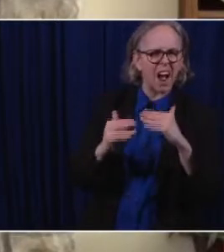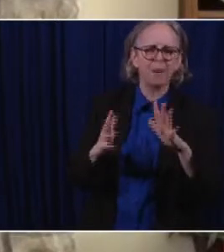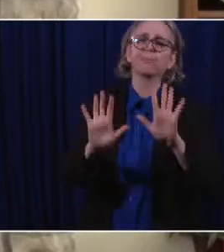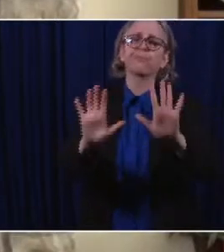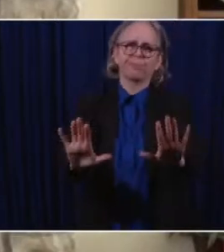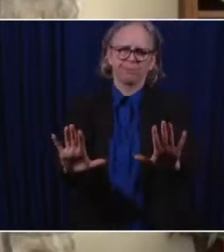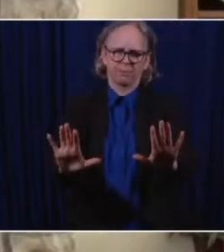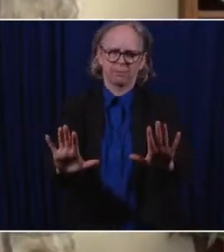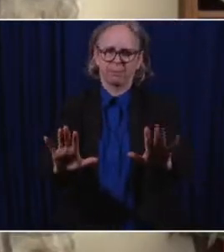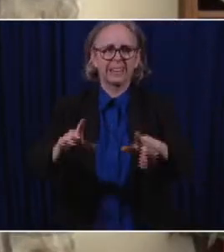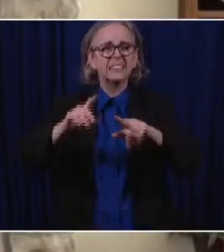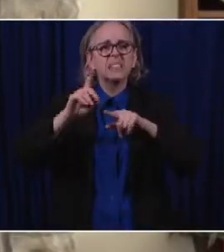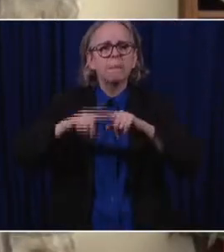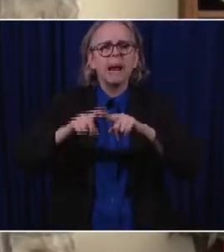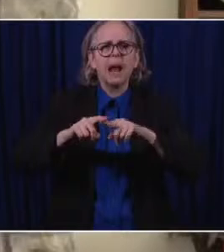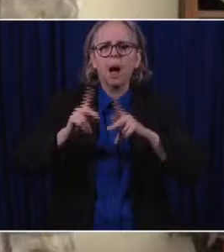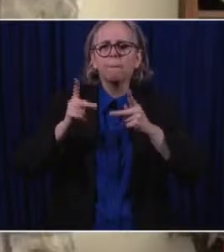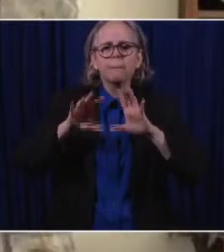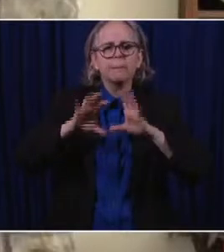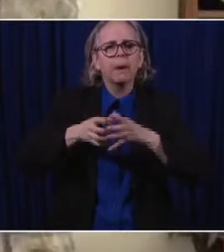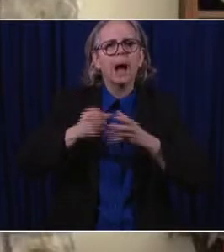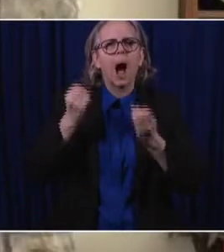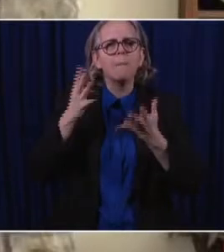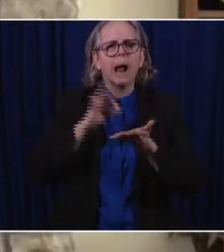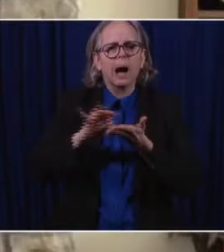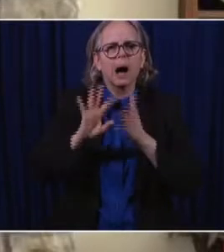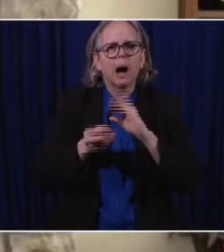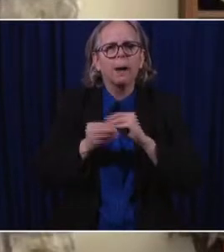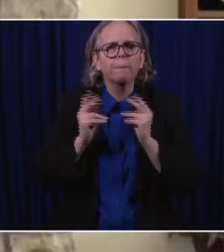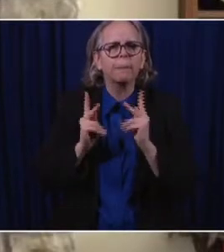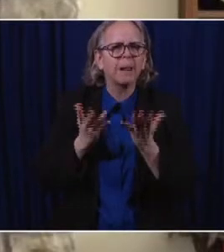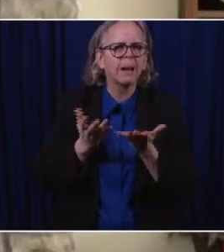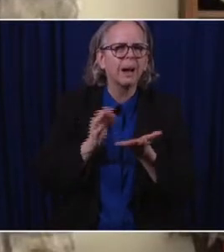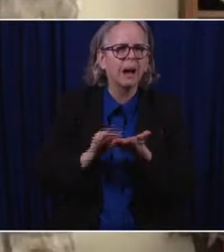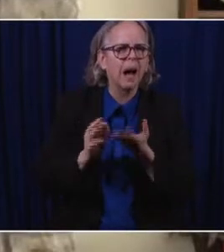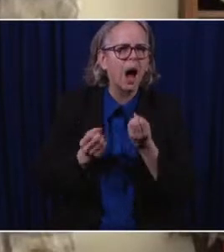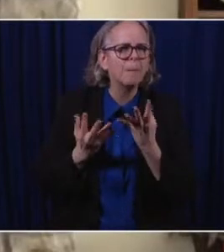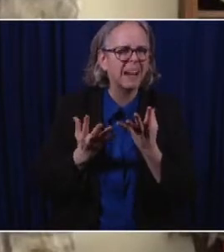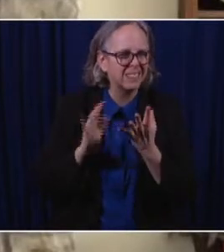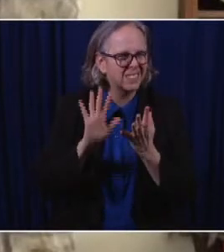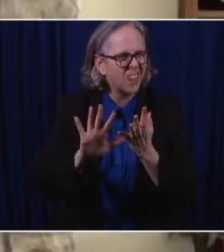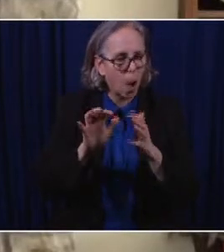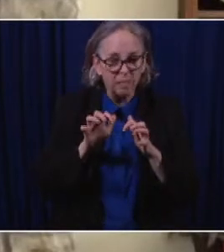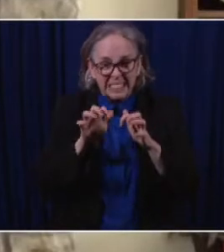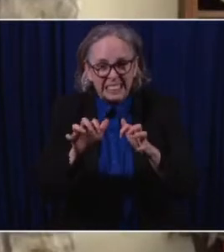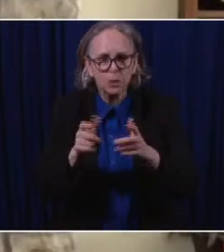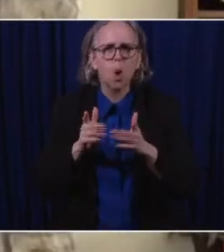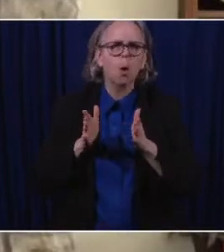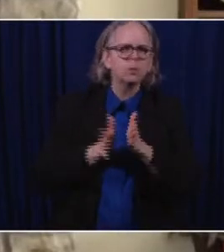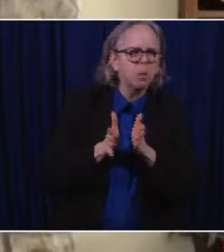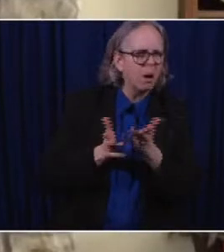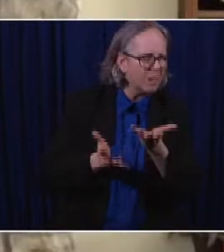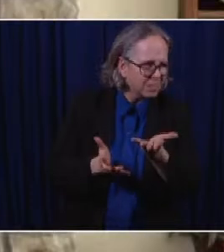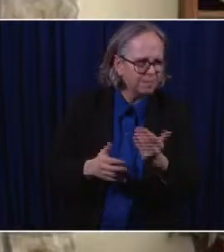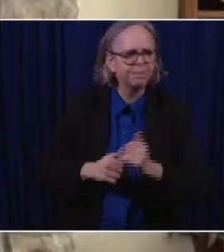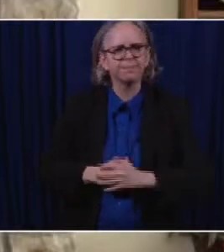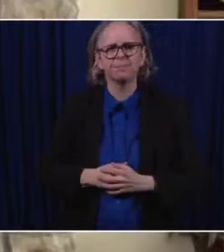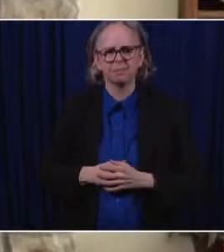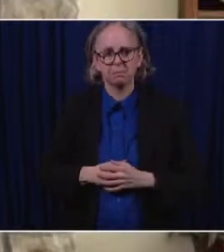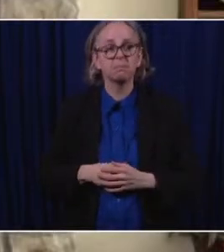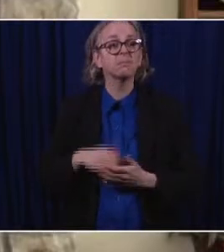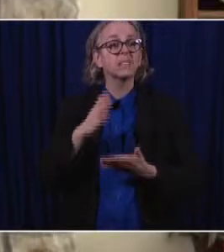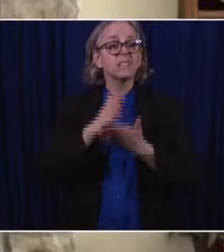population. 90% population. There's a 10% which basically would have some extra doses for